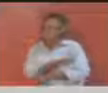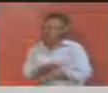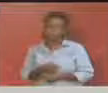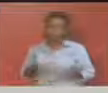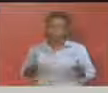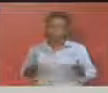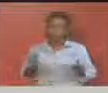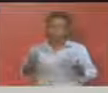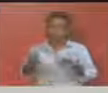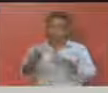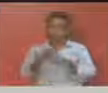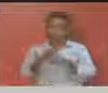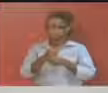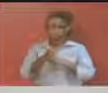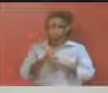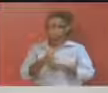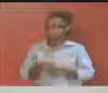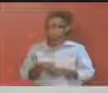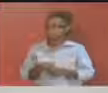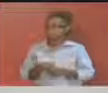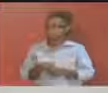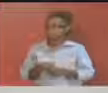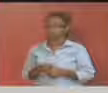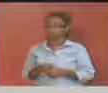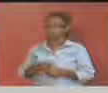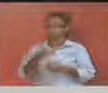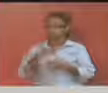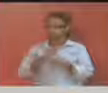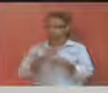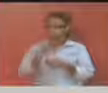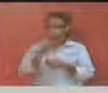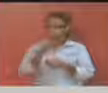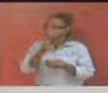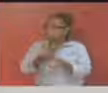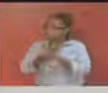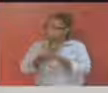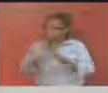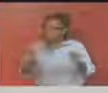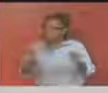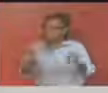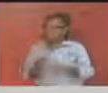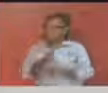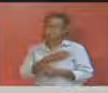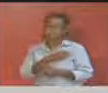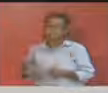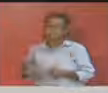persons to go into your arms are safe and efficacious.